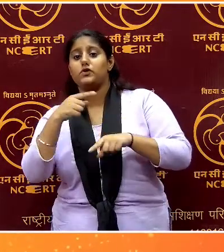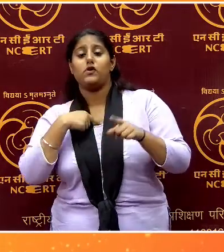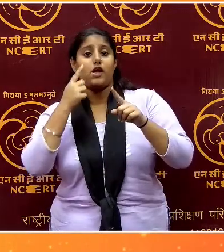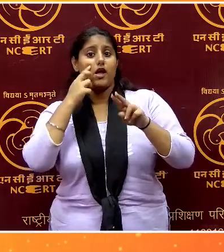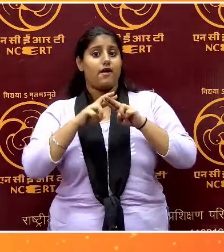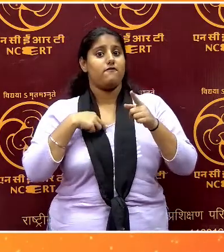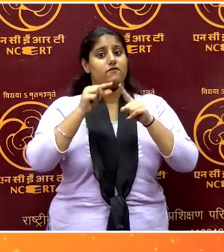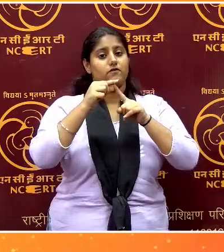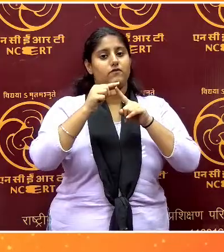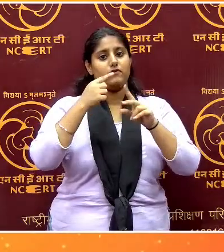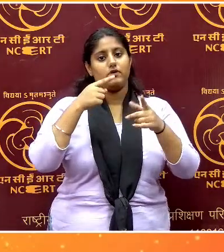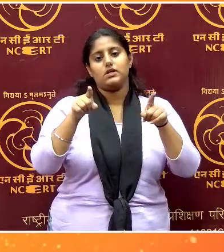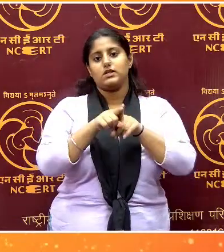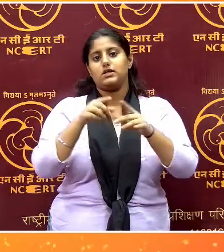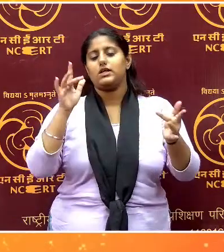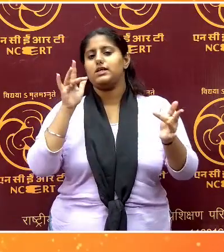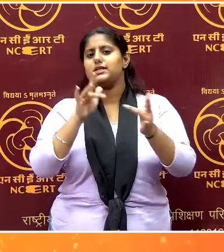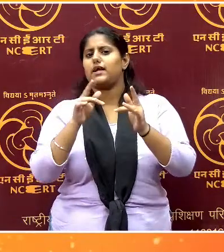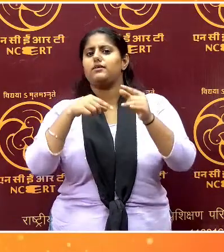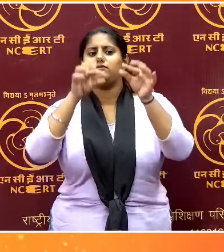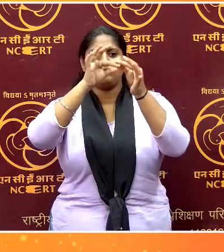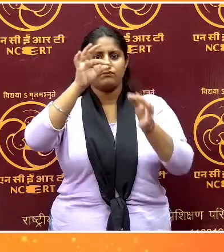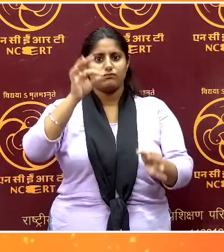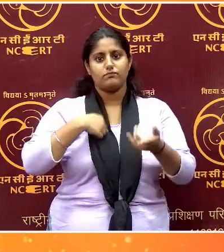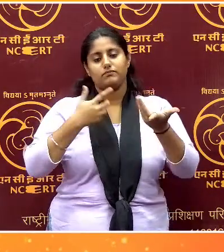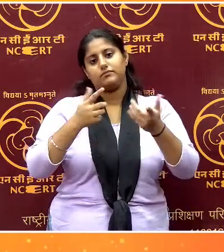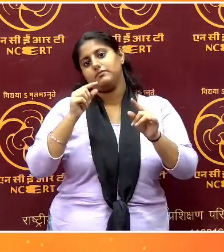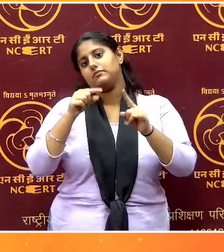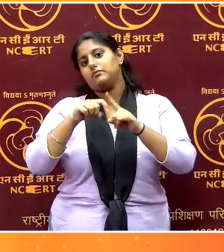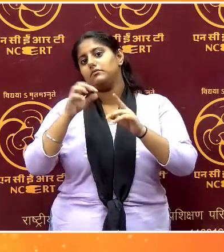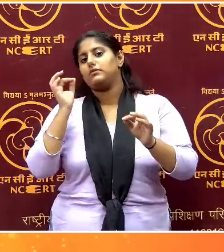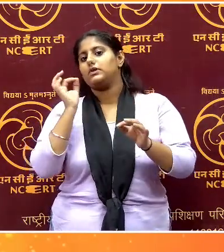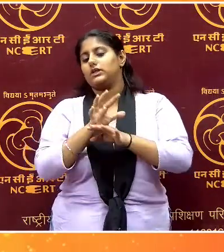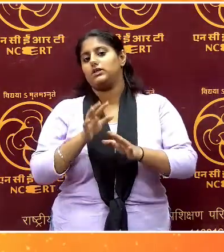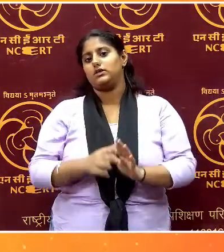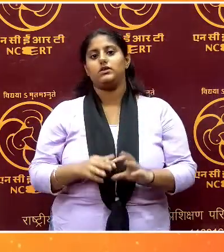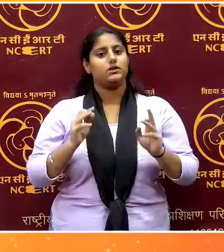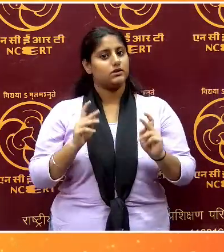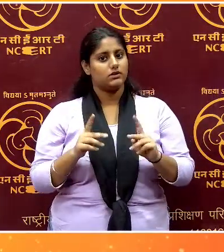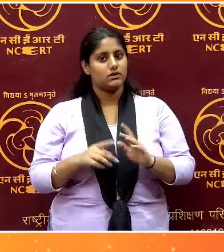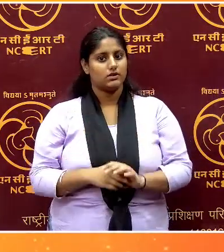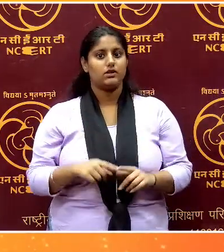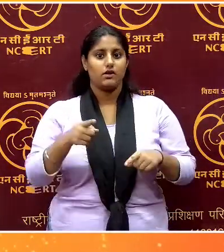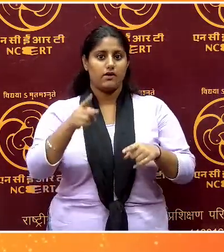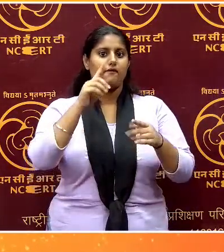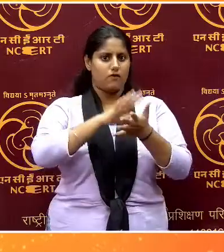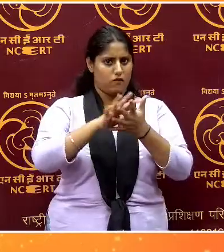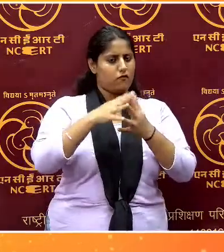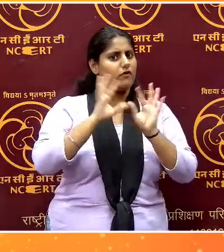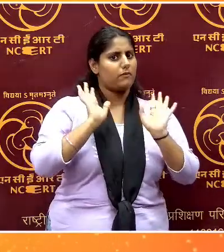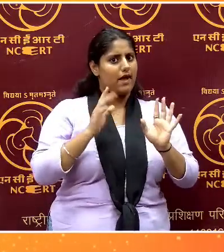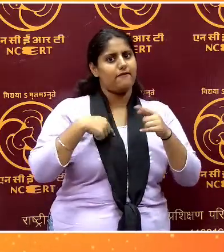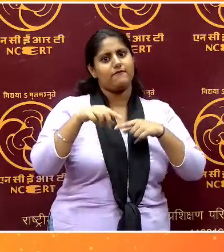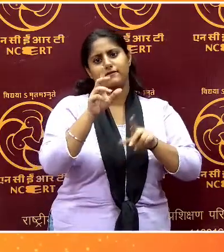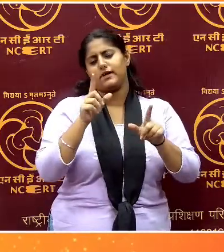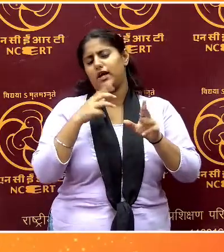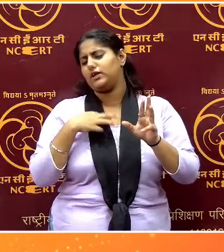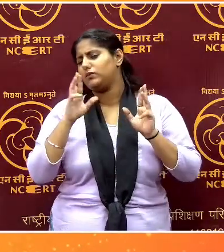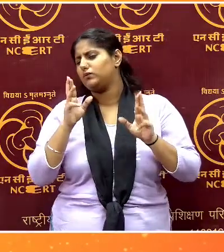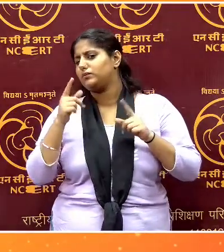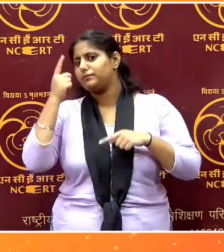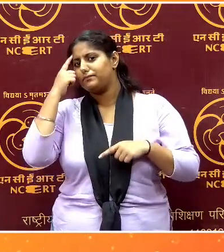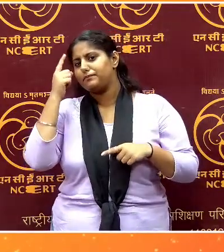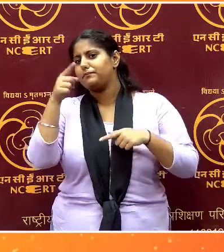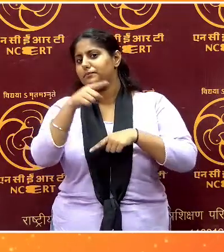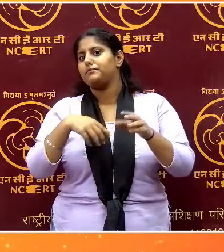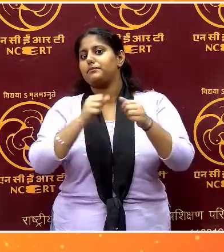exact multiples of the scale or key, Right. isn't it? Here one homework for you. I think you will love doing it.